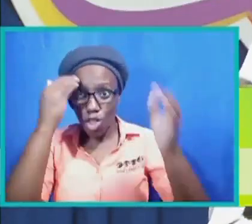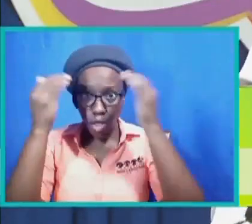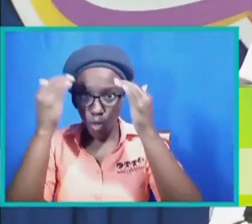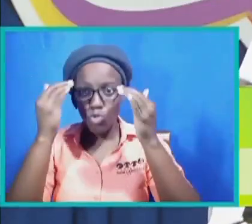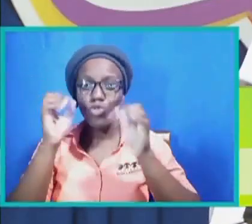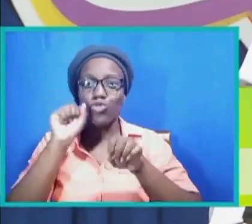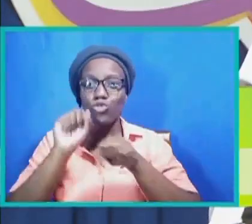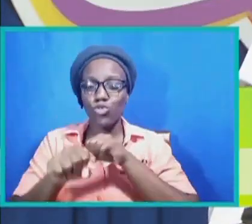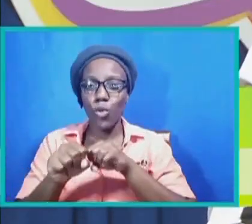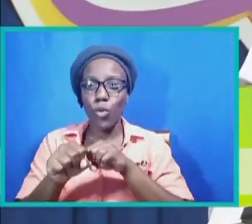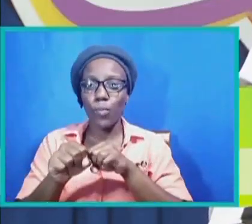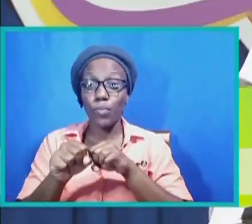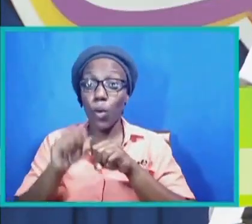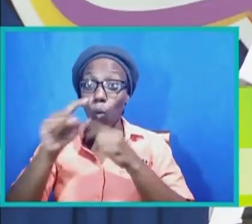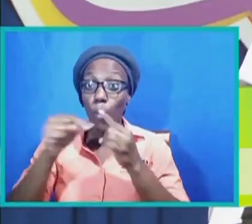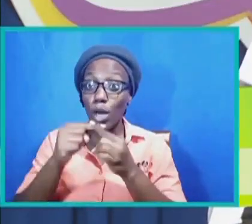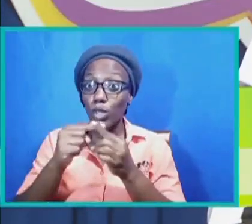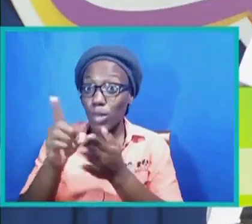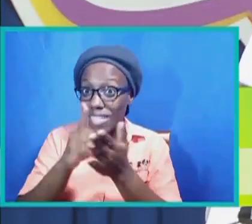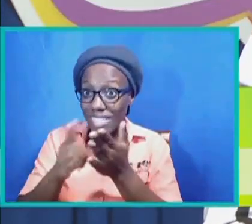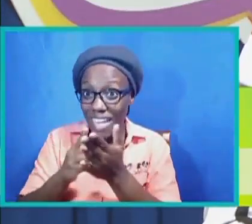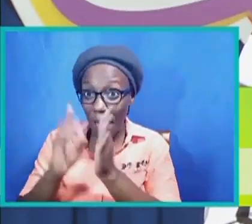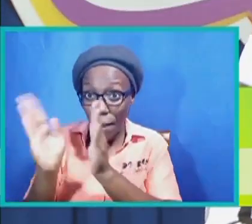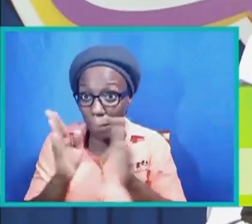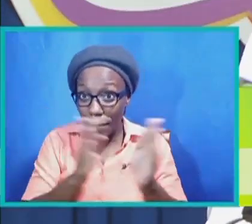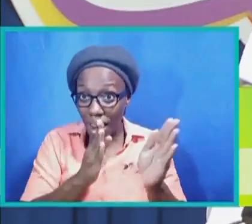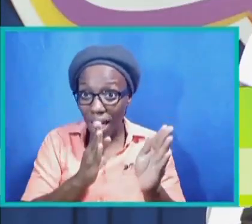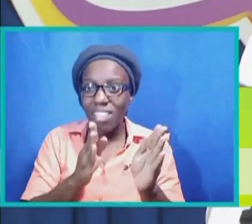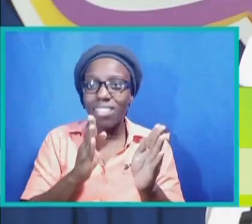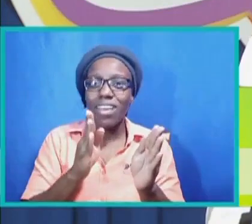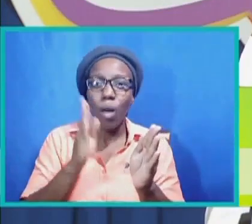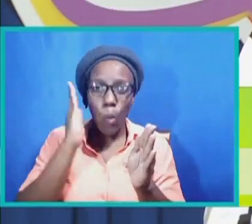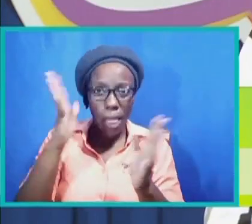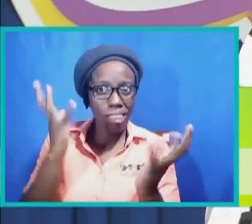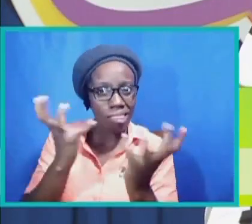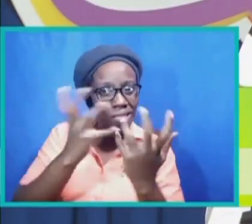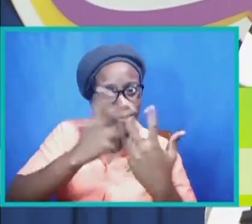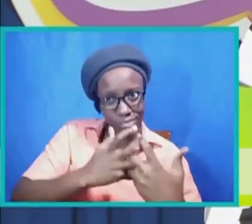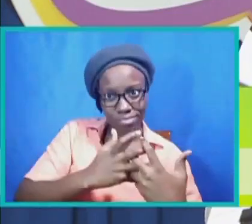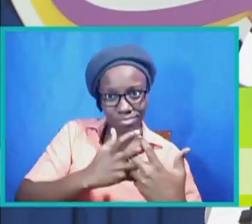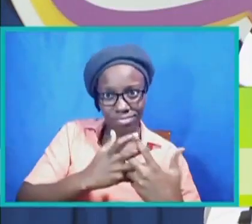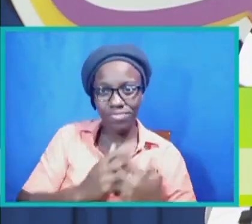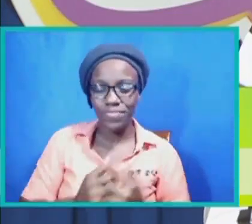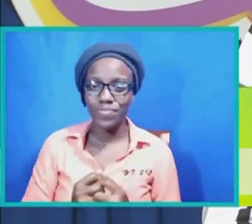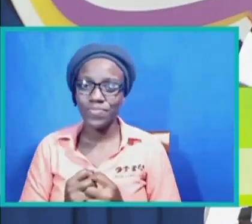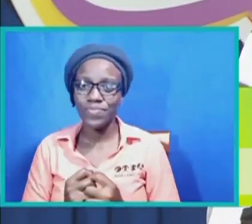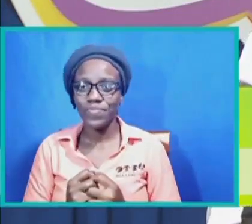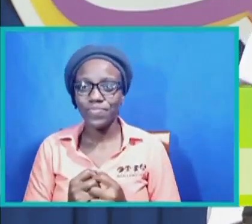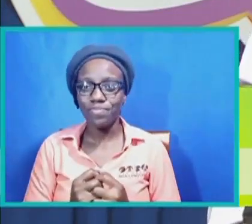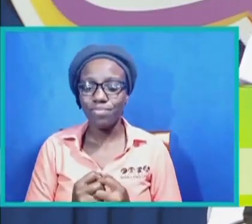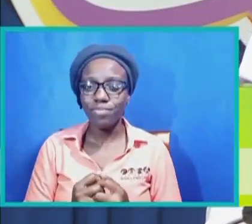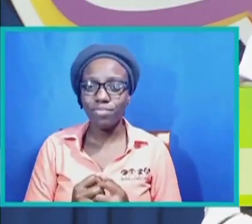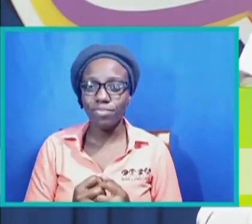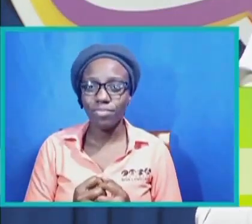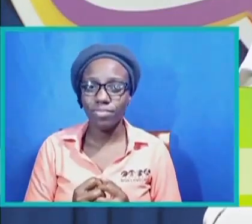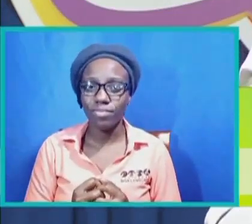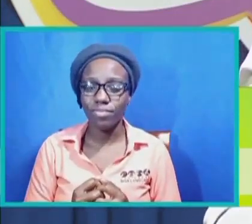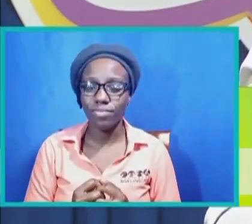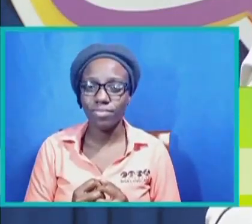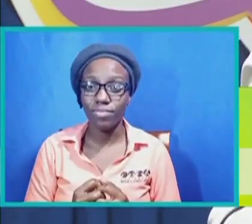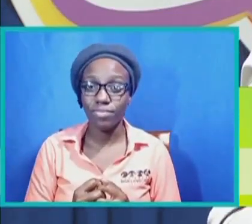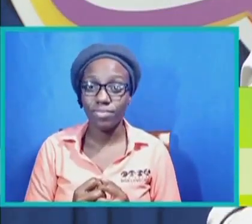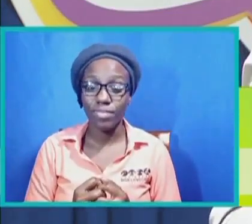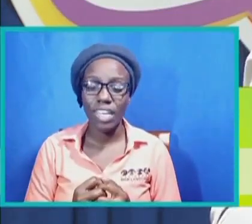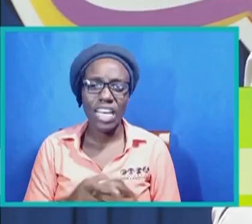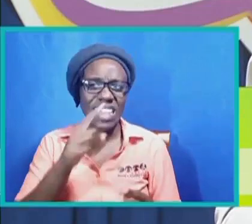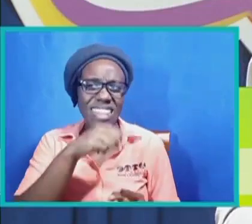when you design the activities, they are relevant to the students. They tap into what they talk about as their career goals, but it